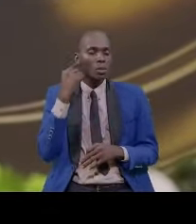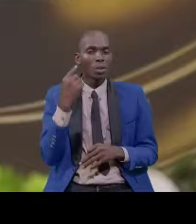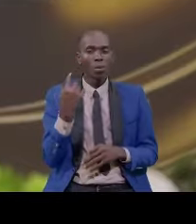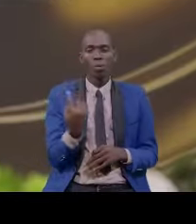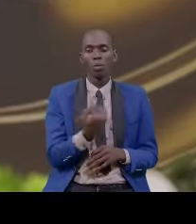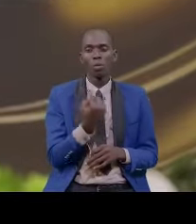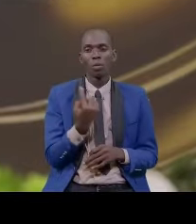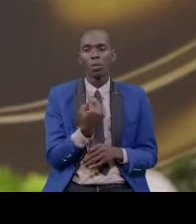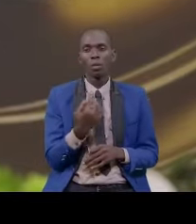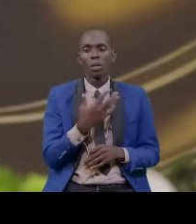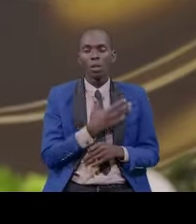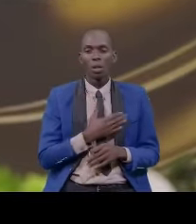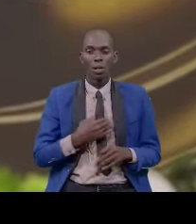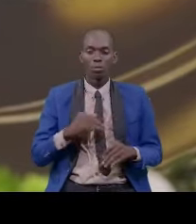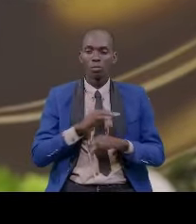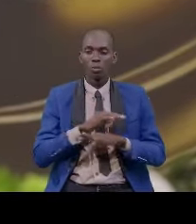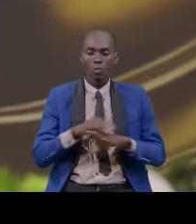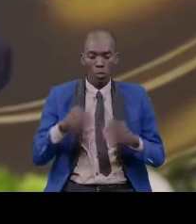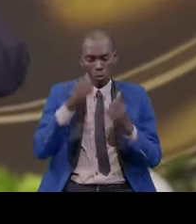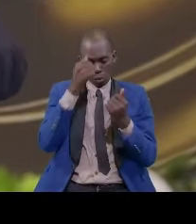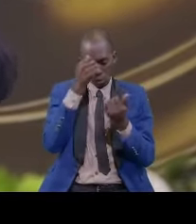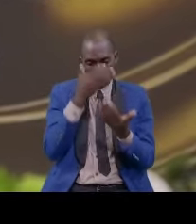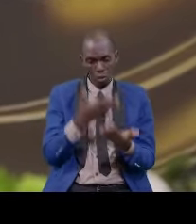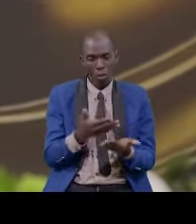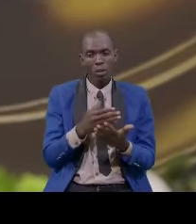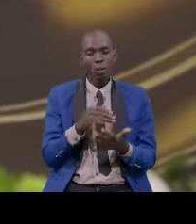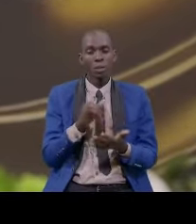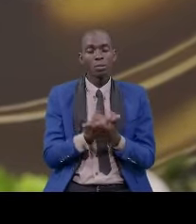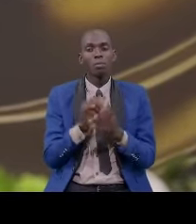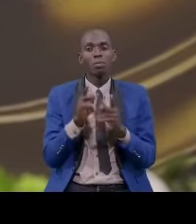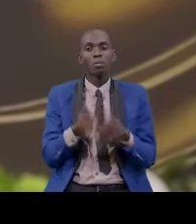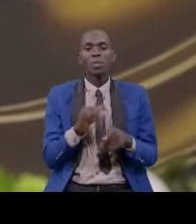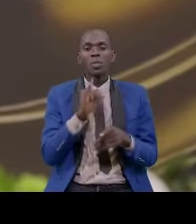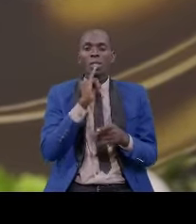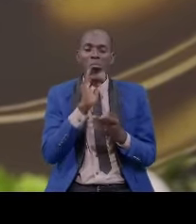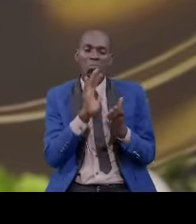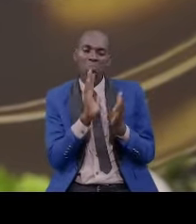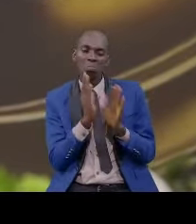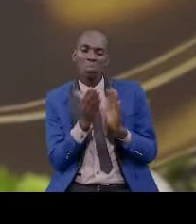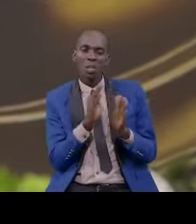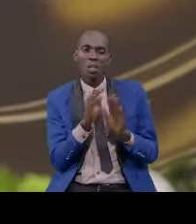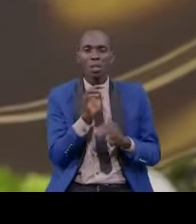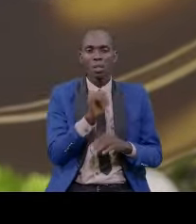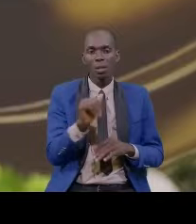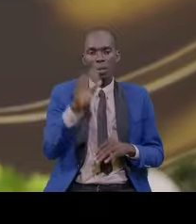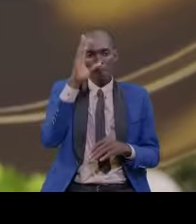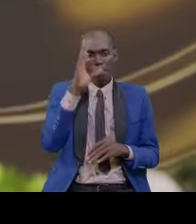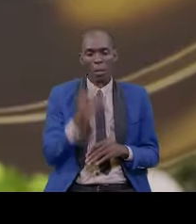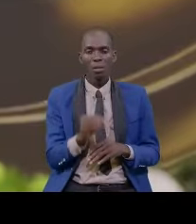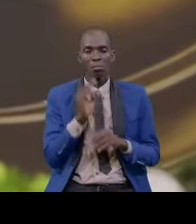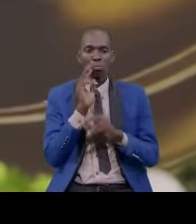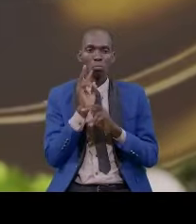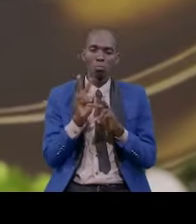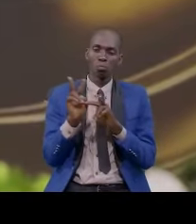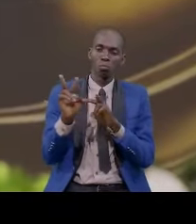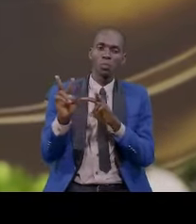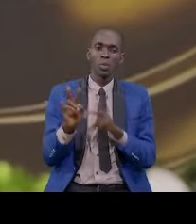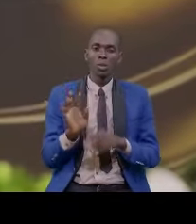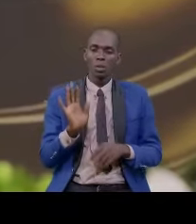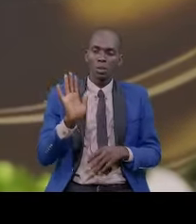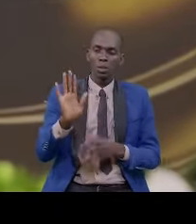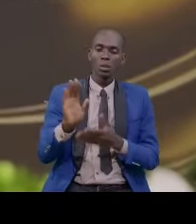of the things that I learned from this message. I want us to drop the noise and begin to look at, what did I learn from this?